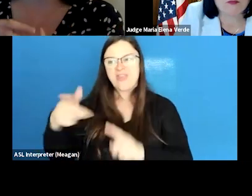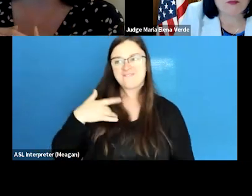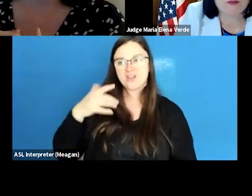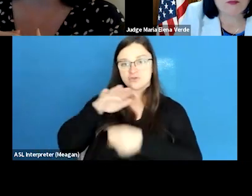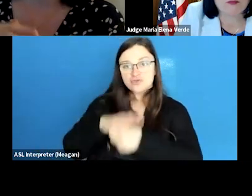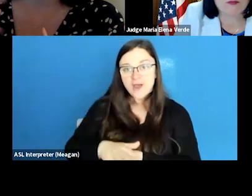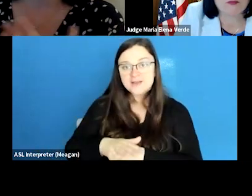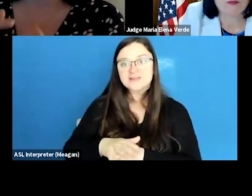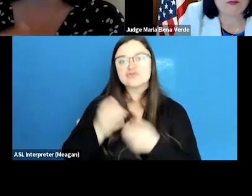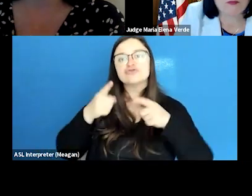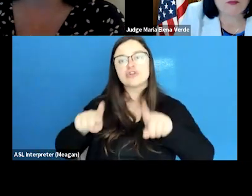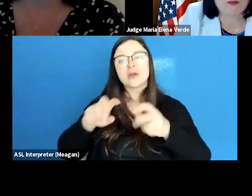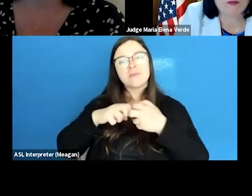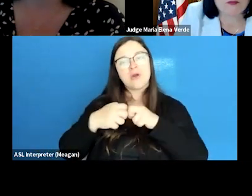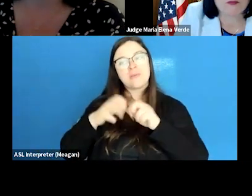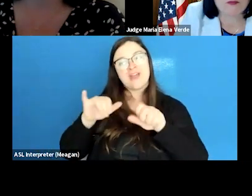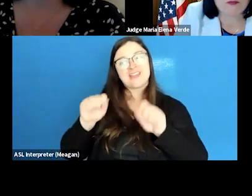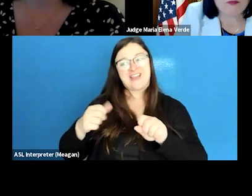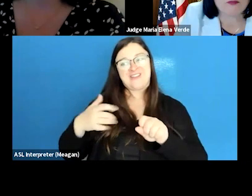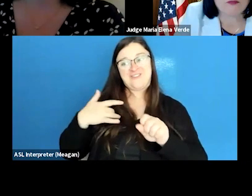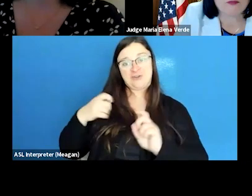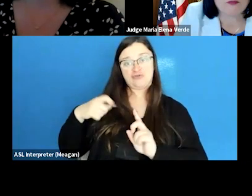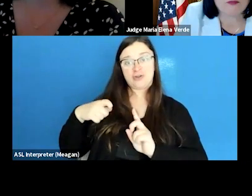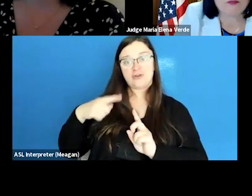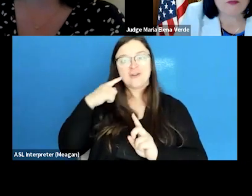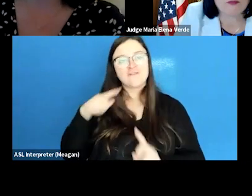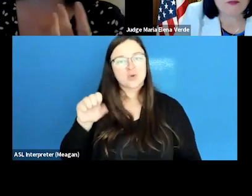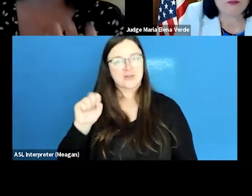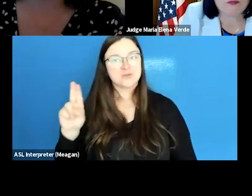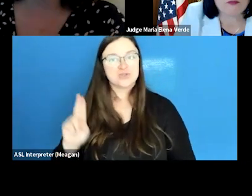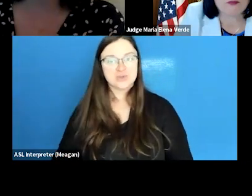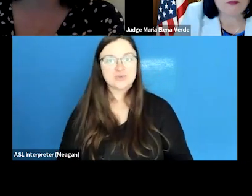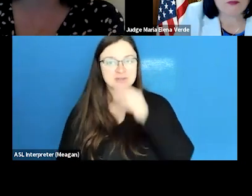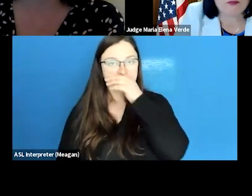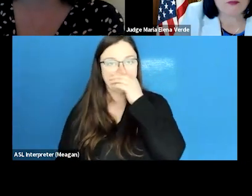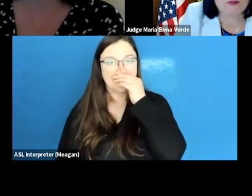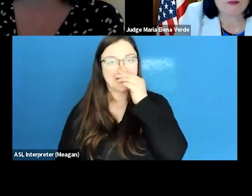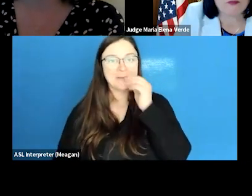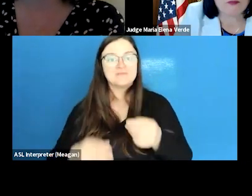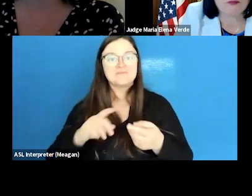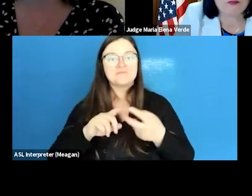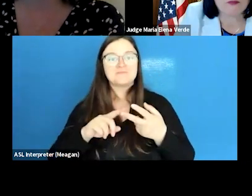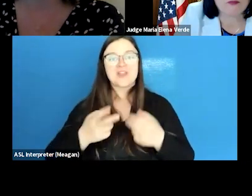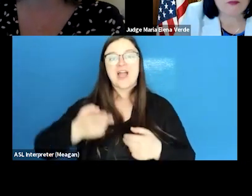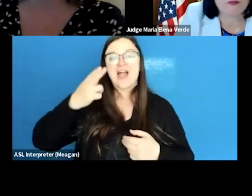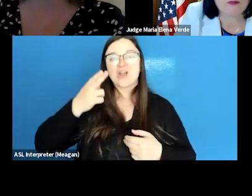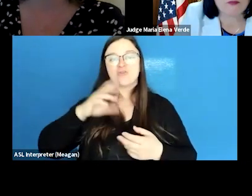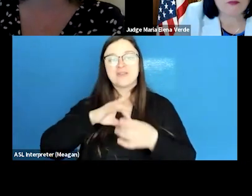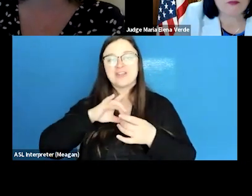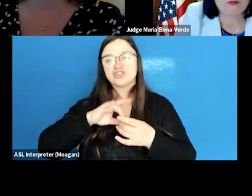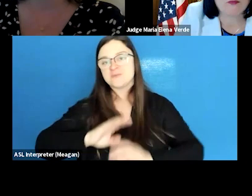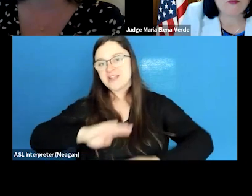or situation that could have been triggering previously for substance use. And then higher relationship satisfaction overall.